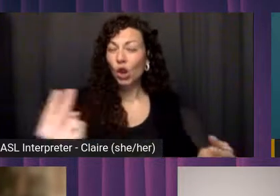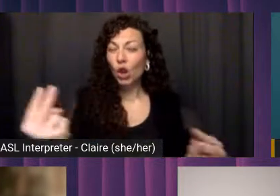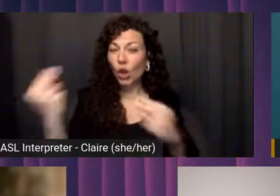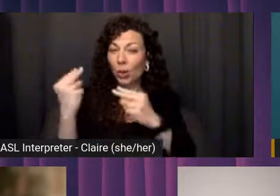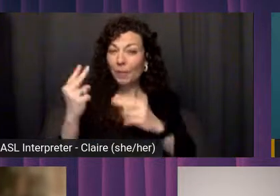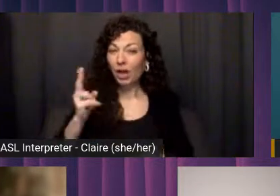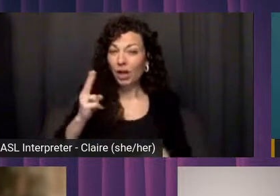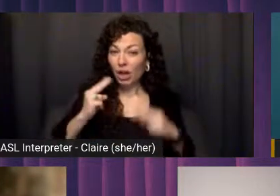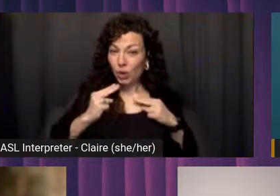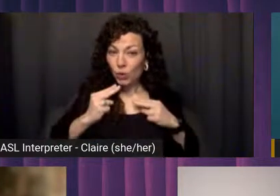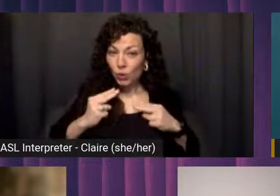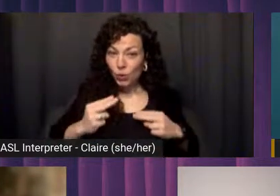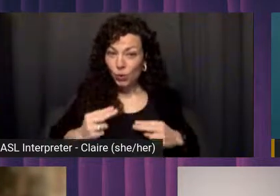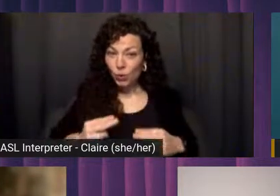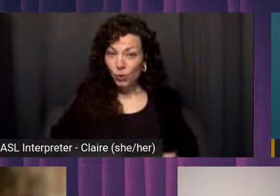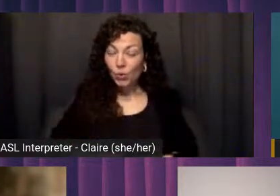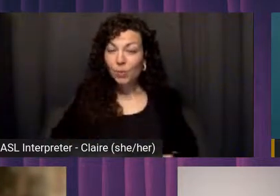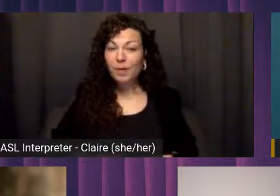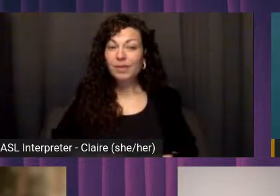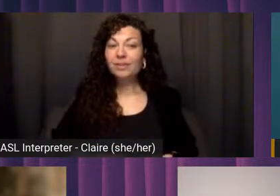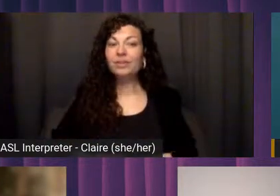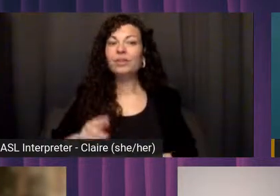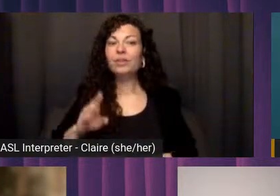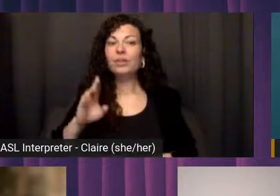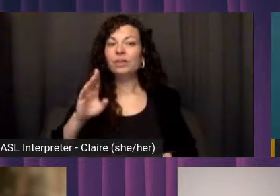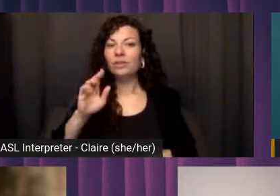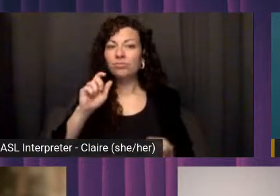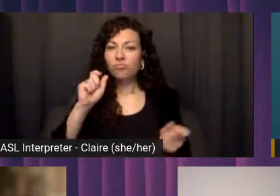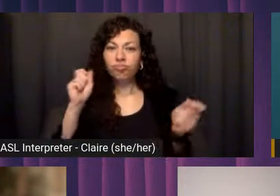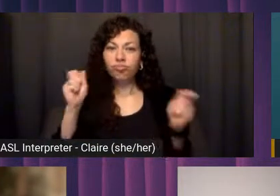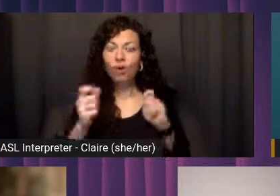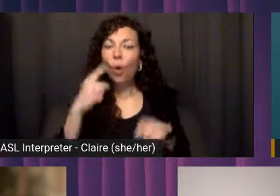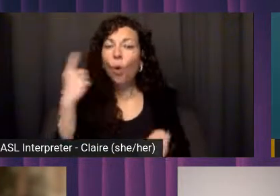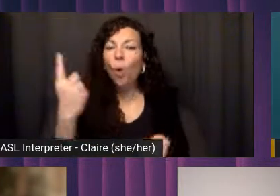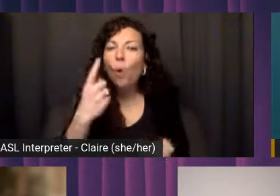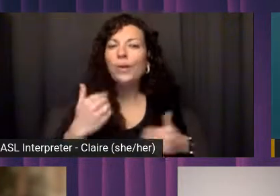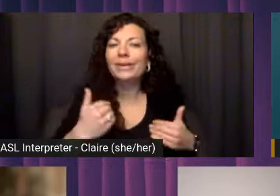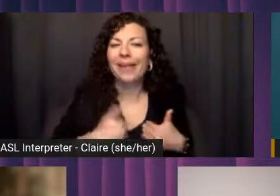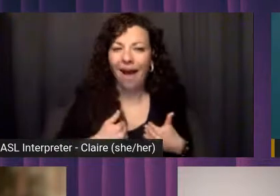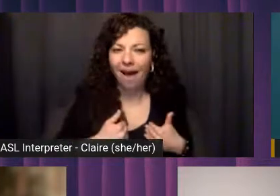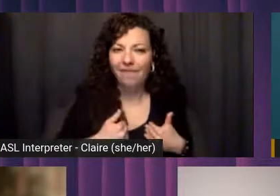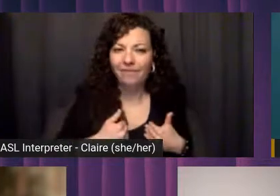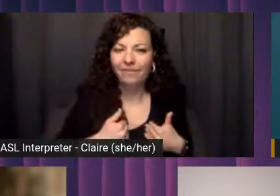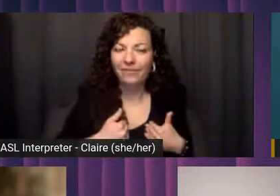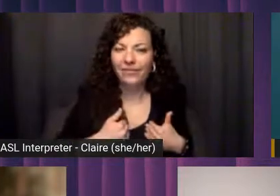that just, like, one little change, I think, could really shift a whole lot.